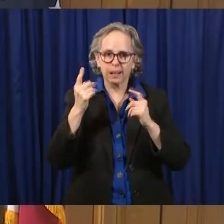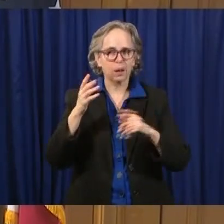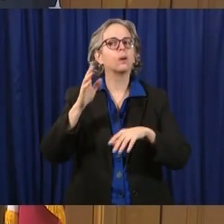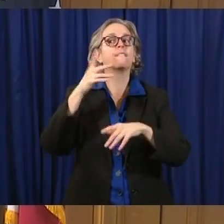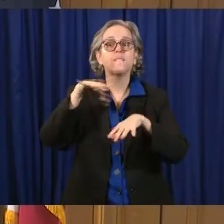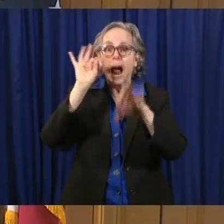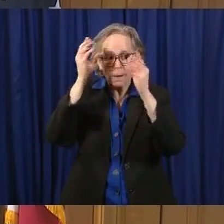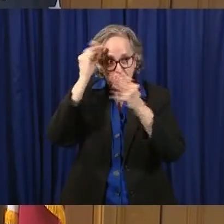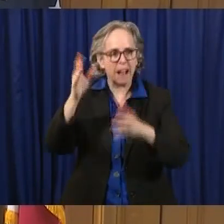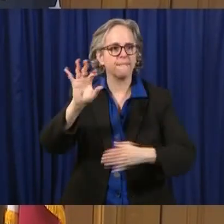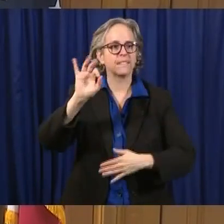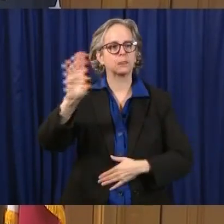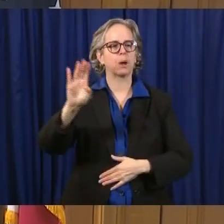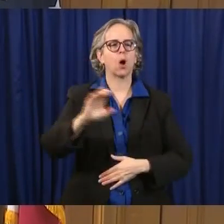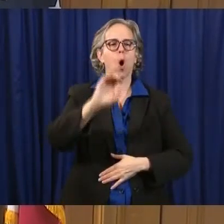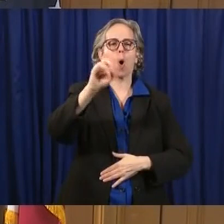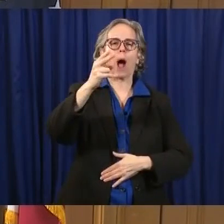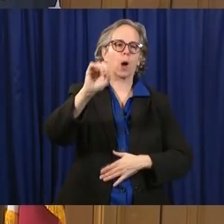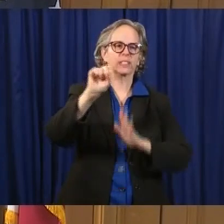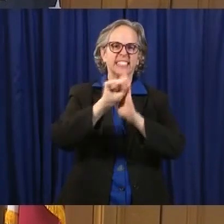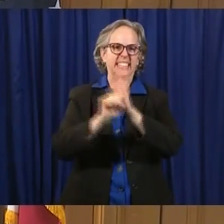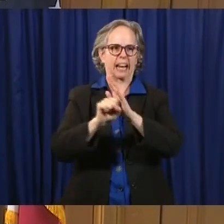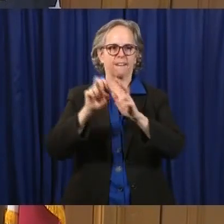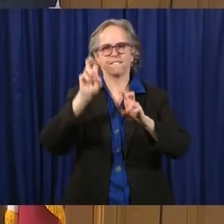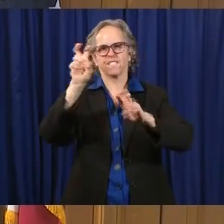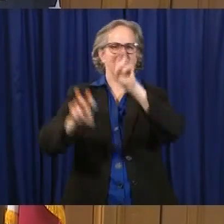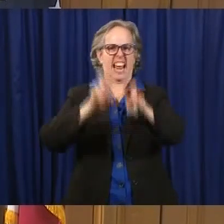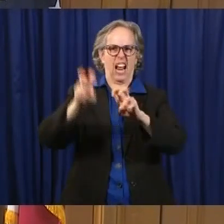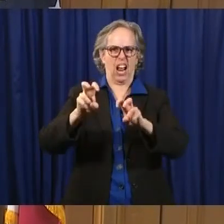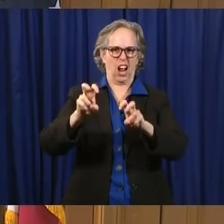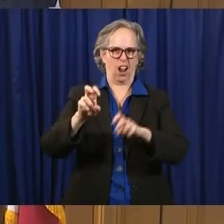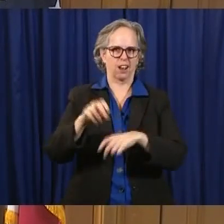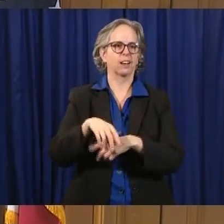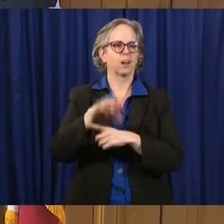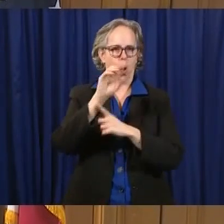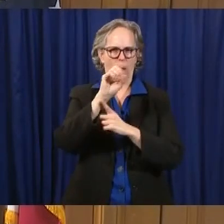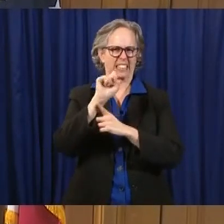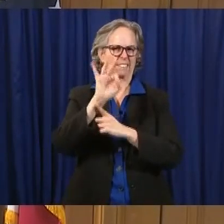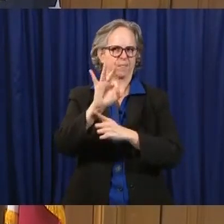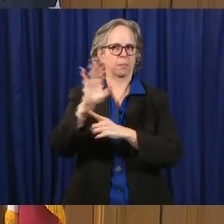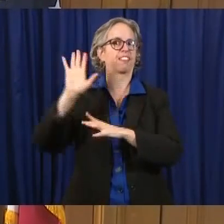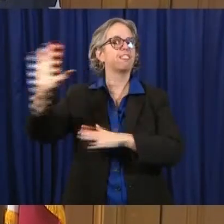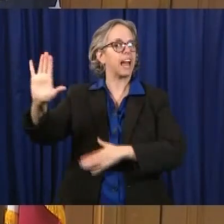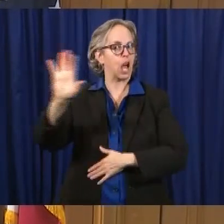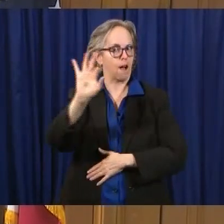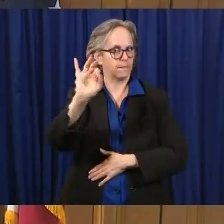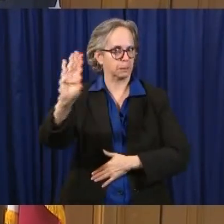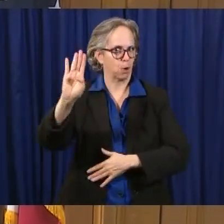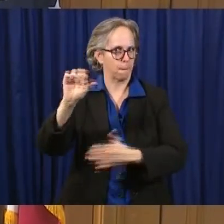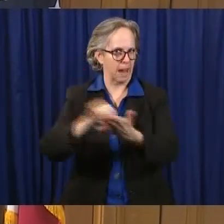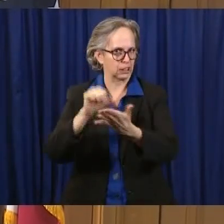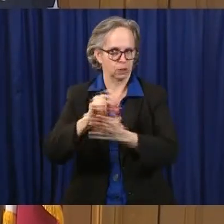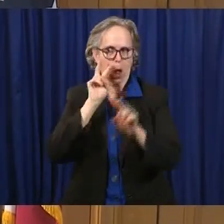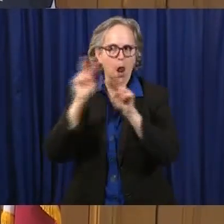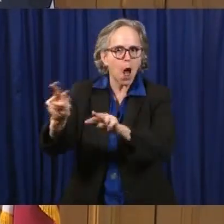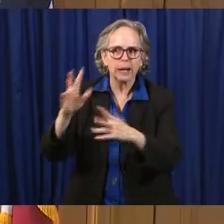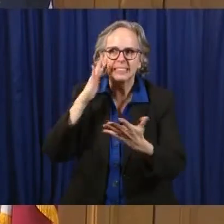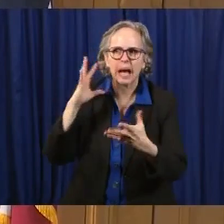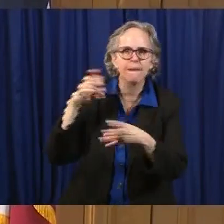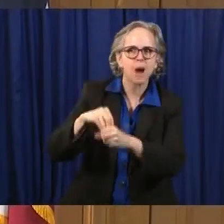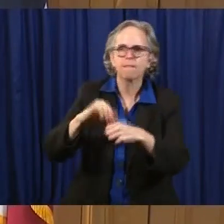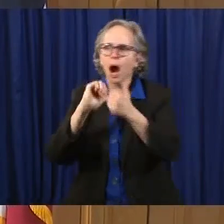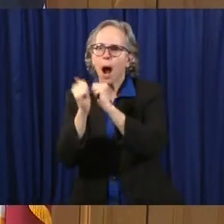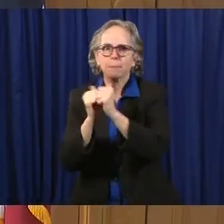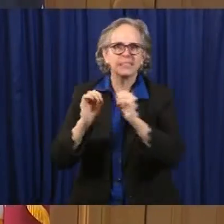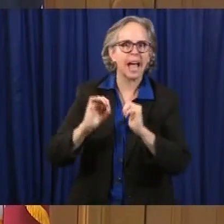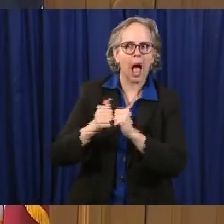State Fair's Facebook page. I want to talk about some